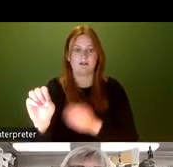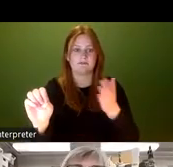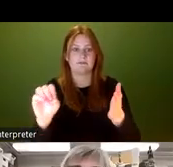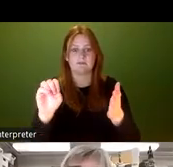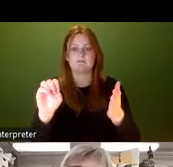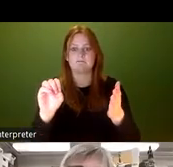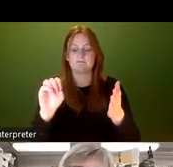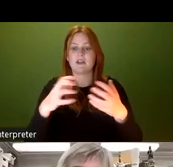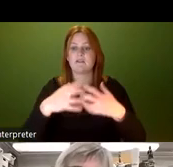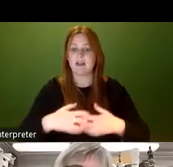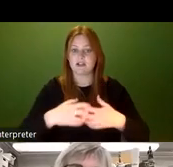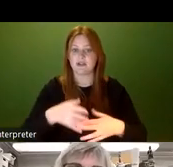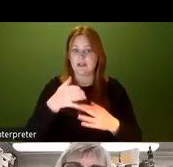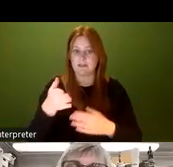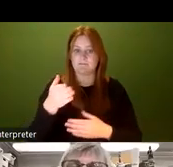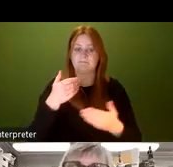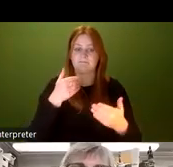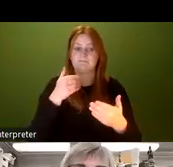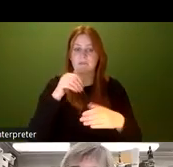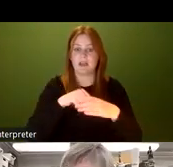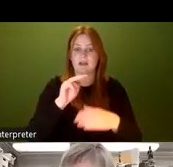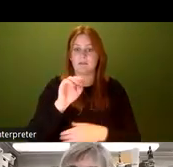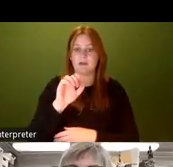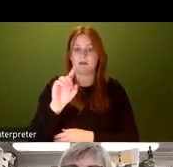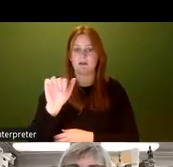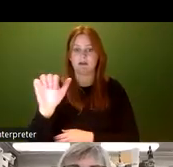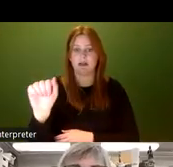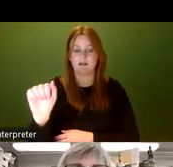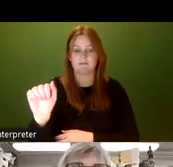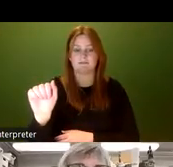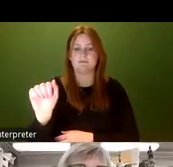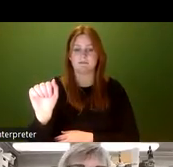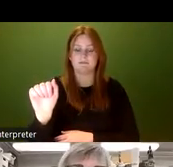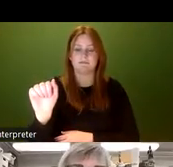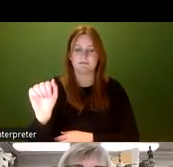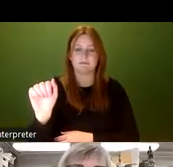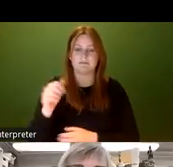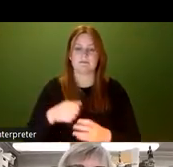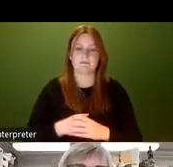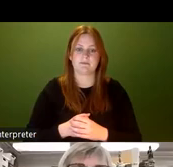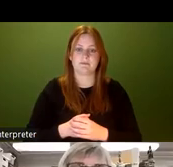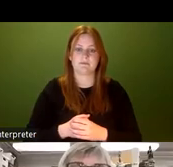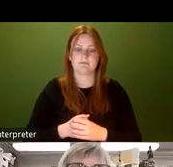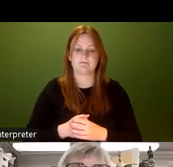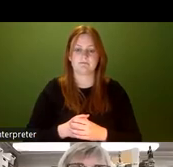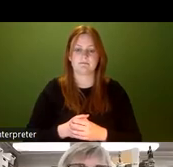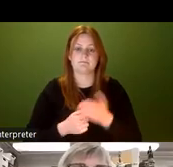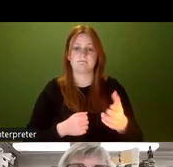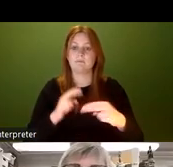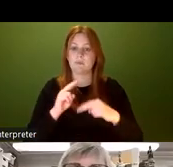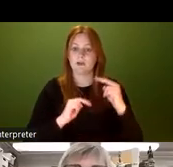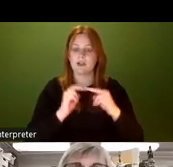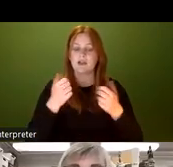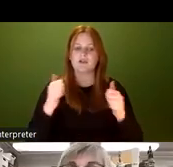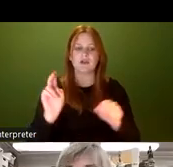factory at Medulta. So in this this residence, they've tried to use